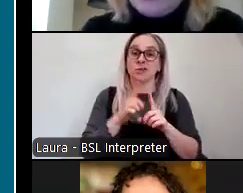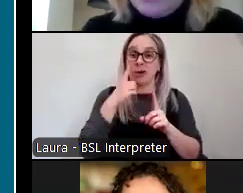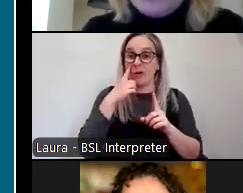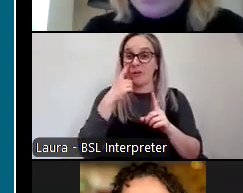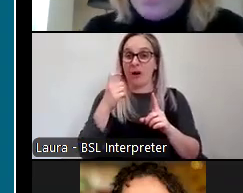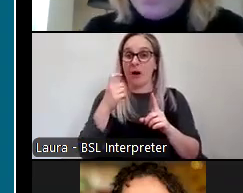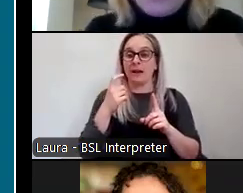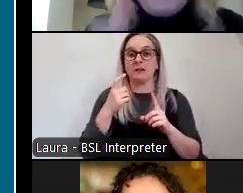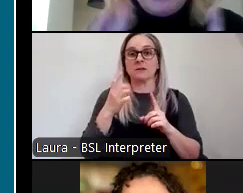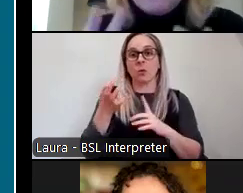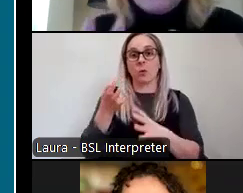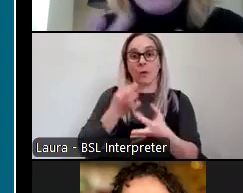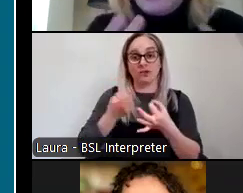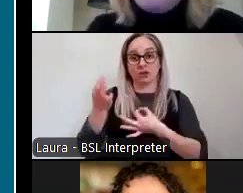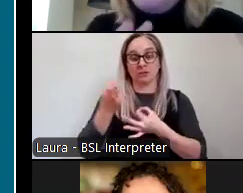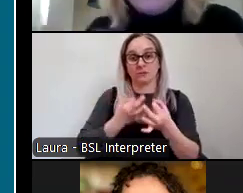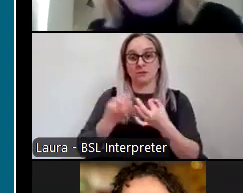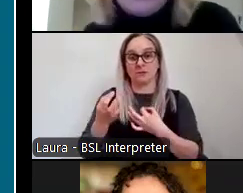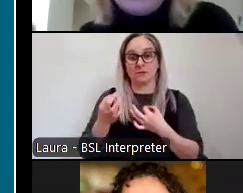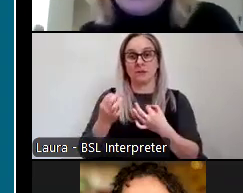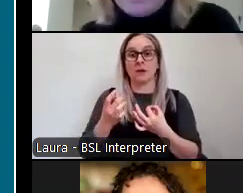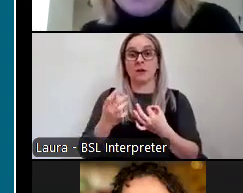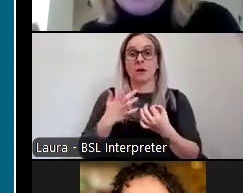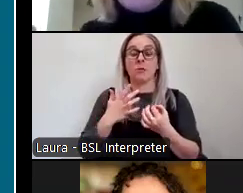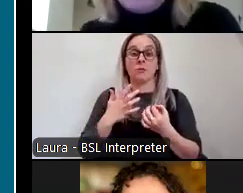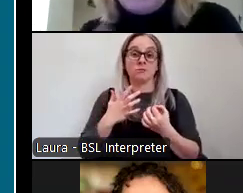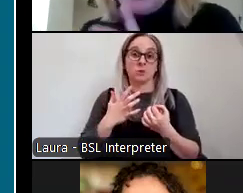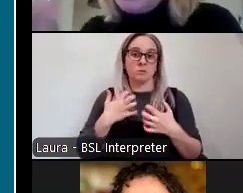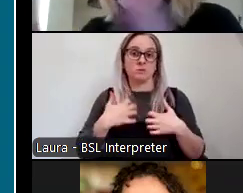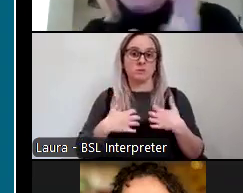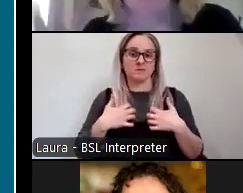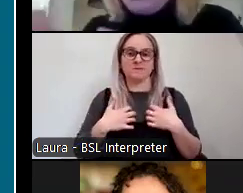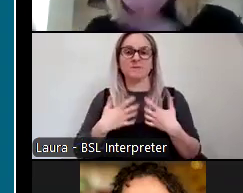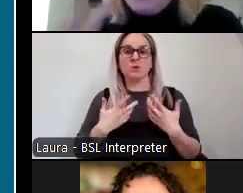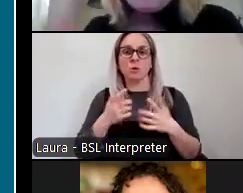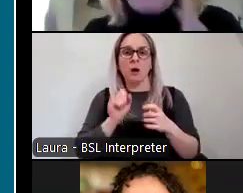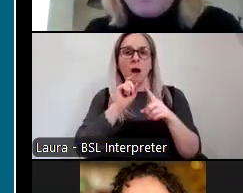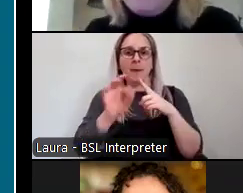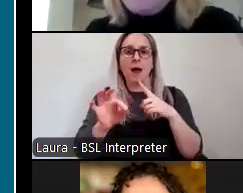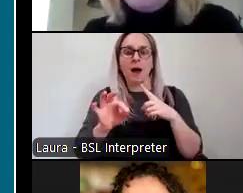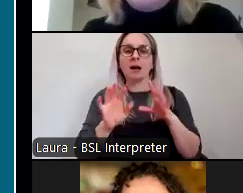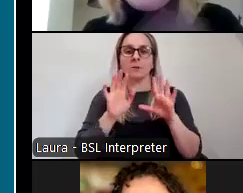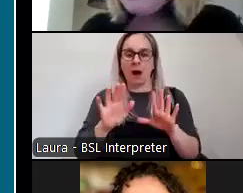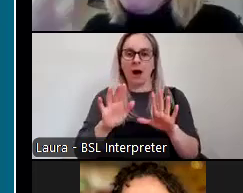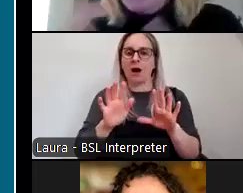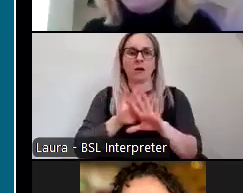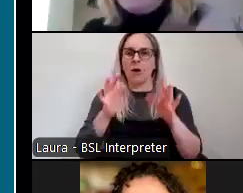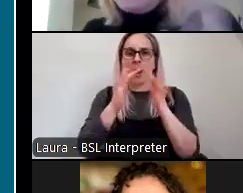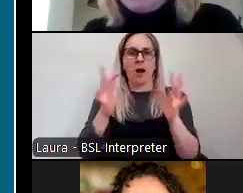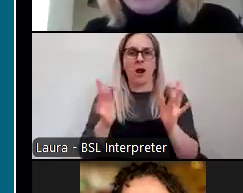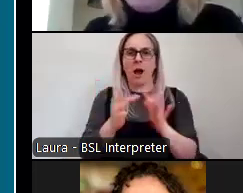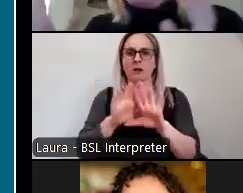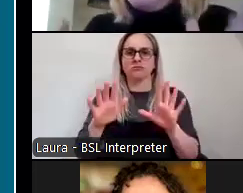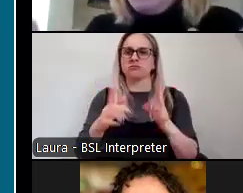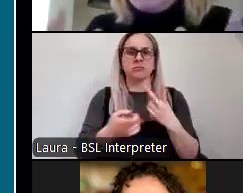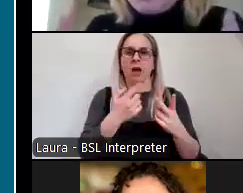of the questions as well. So if you want to work offline on your application and kind of work through it, get input from others